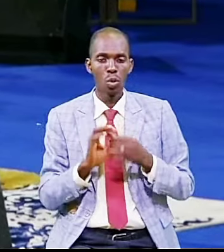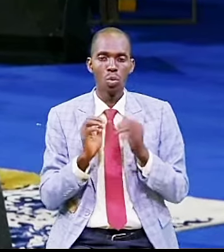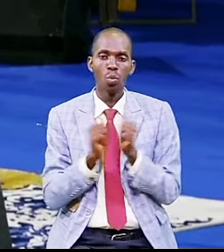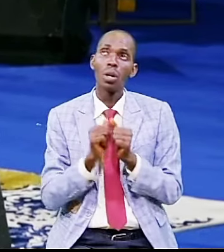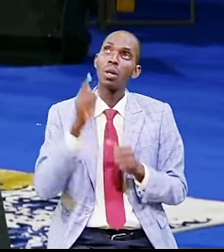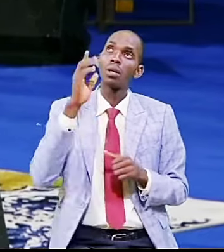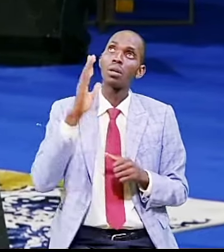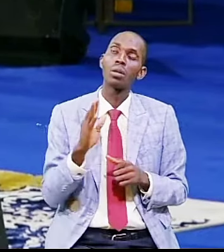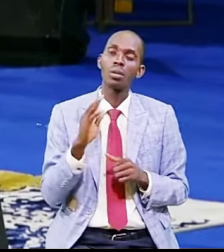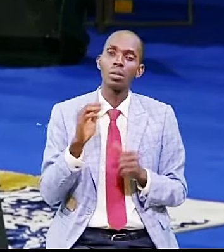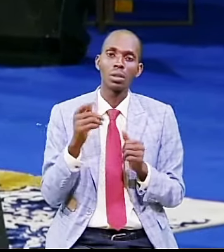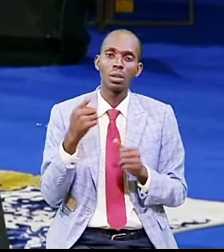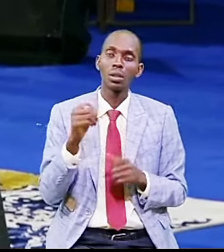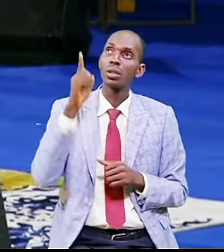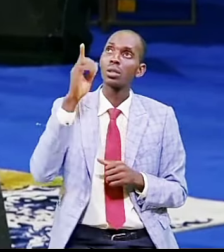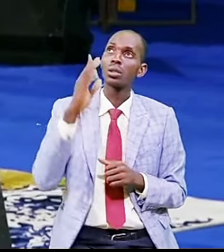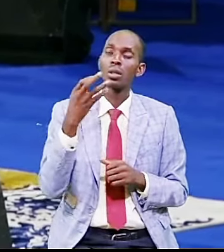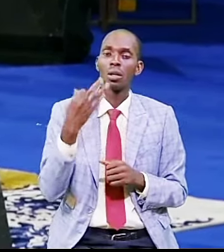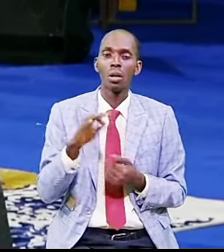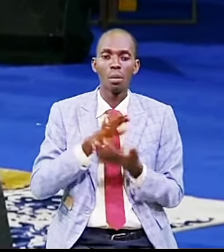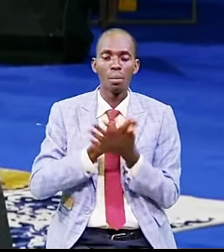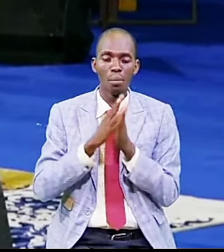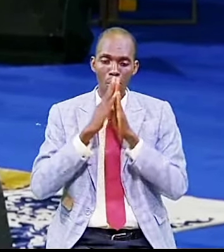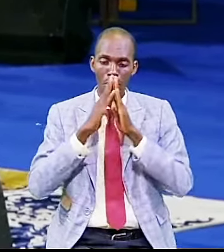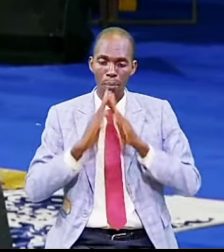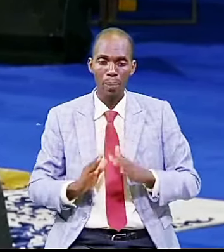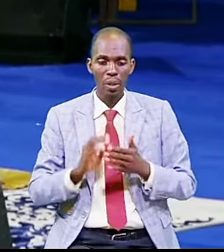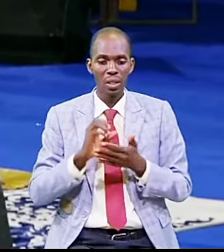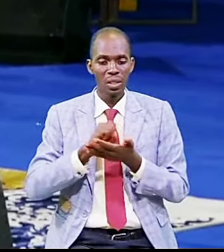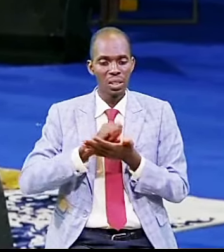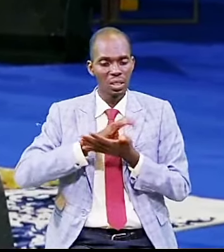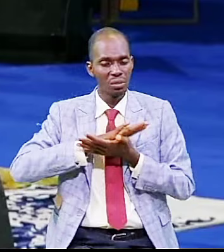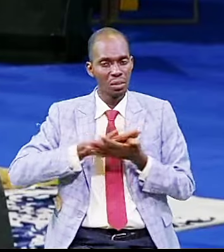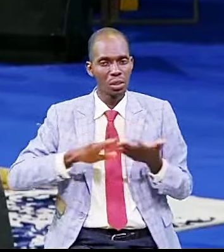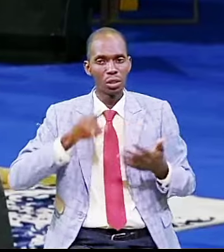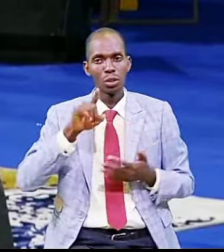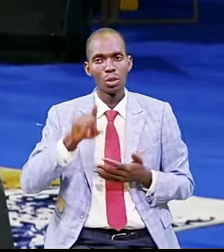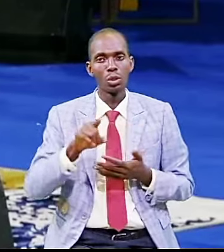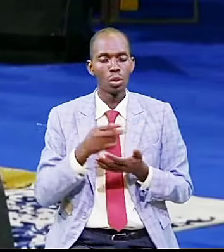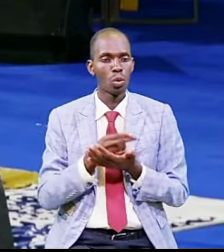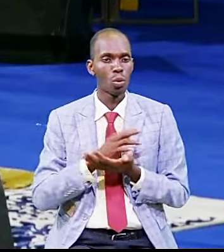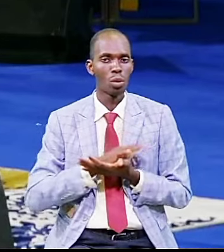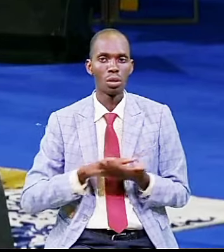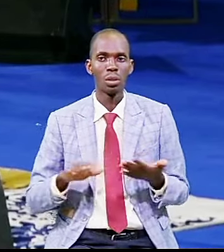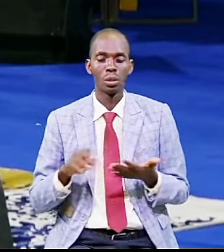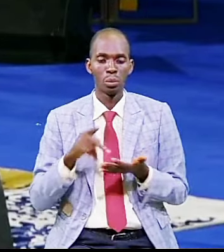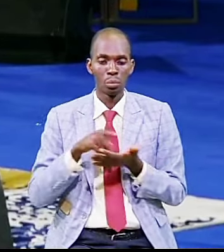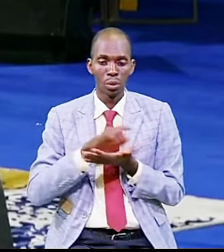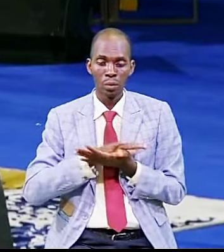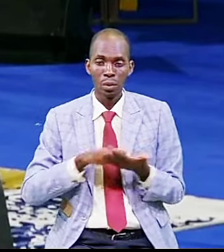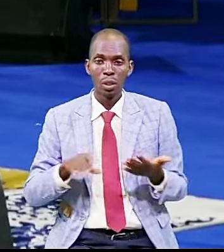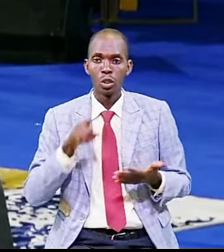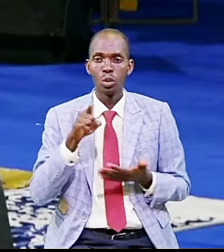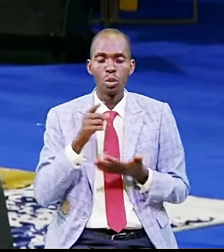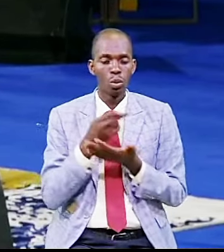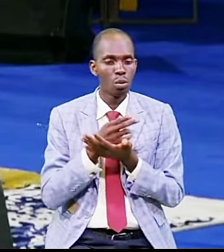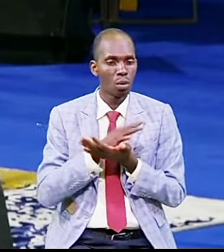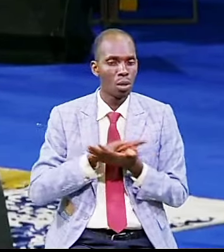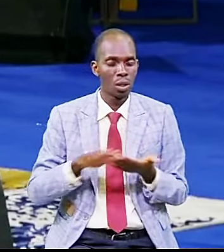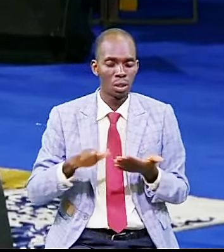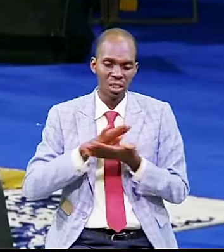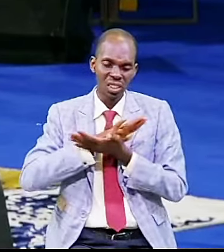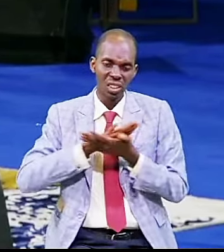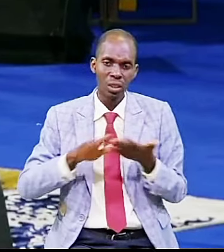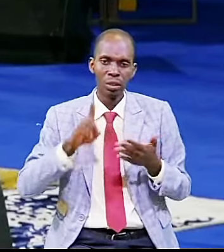peace sanctify you wholly, purify you wholly, cleanse you